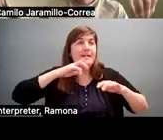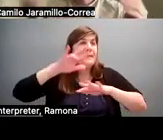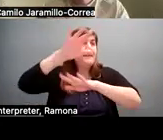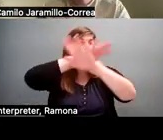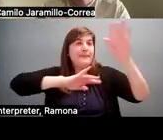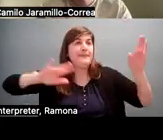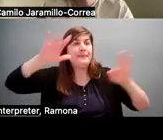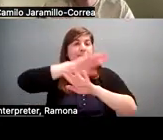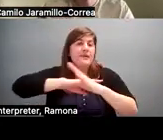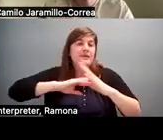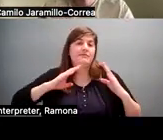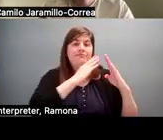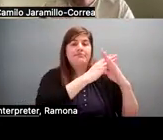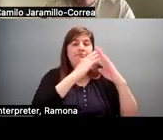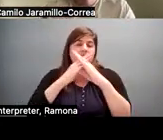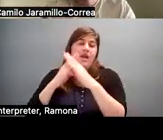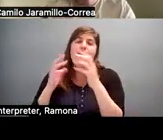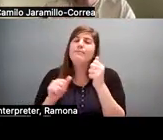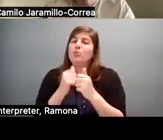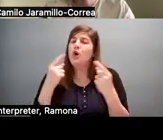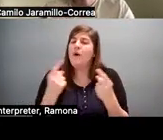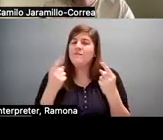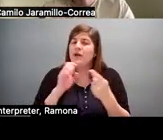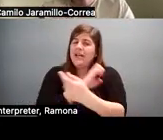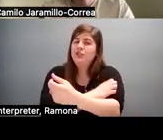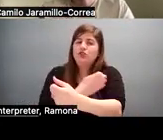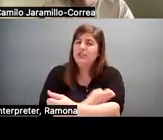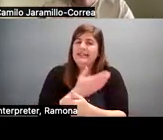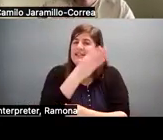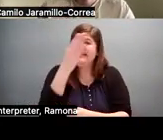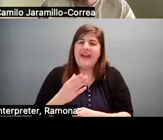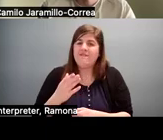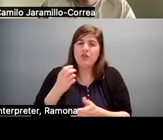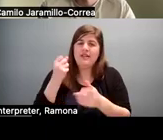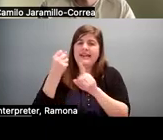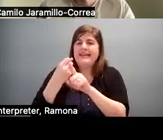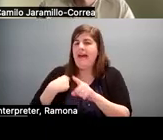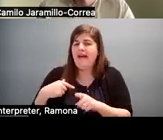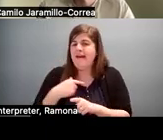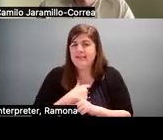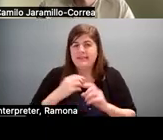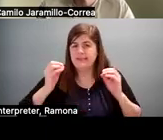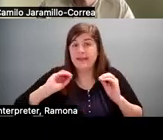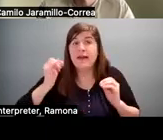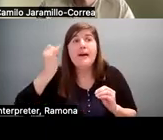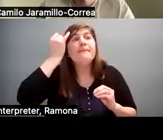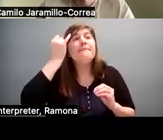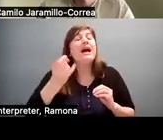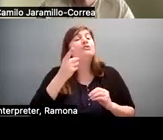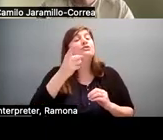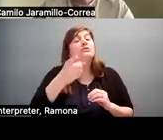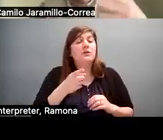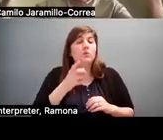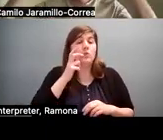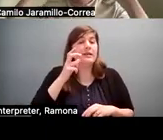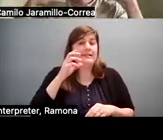So most of that harmful energy will never hit us as long as we're under the umbrella. But if you imagine if you were to like go up and sit down